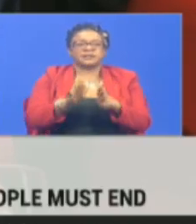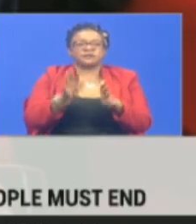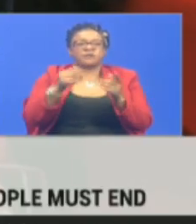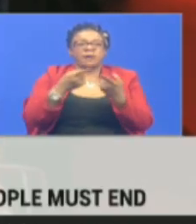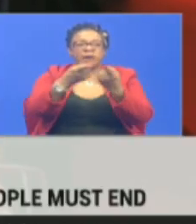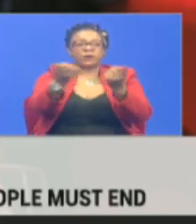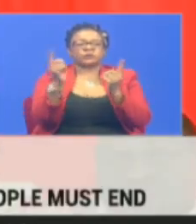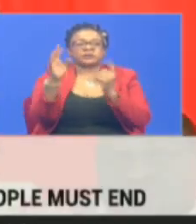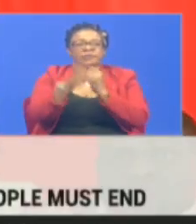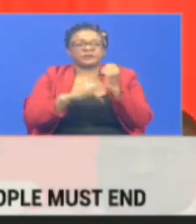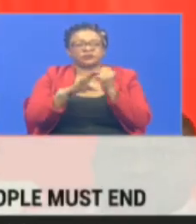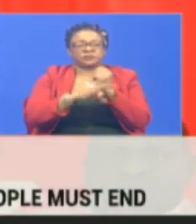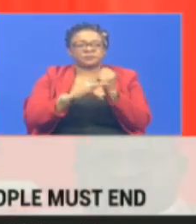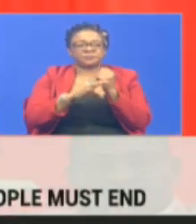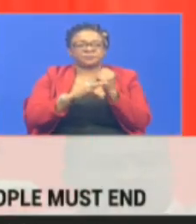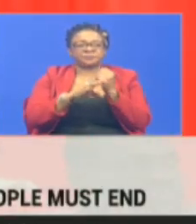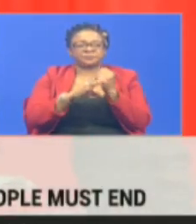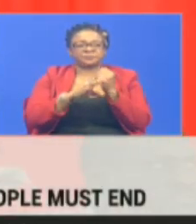country. Kila